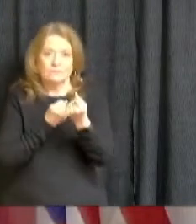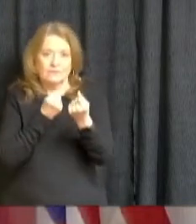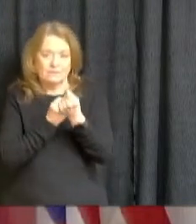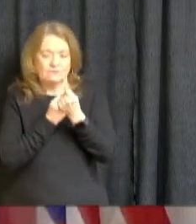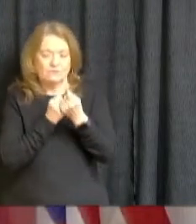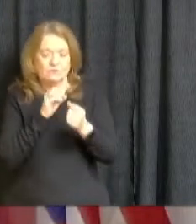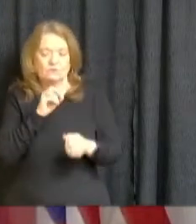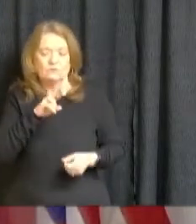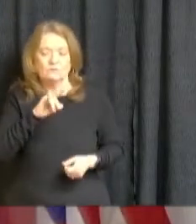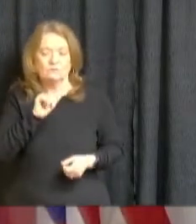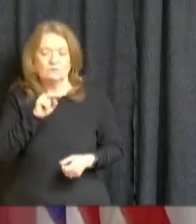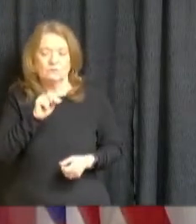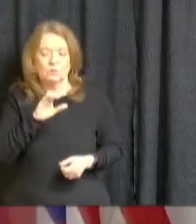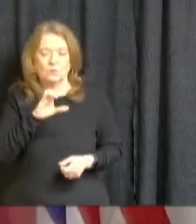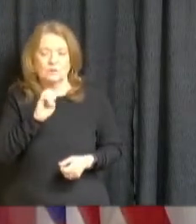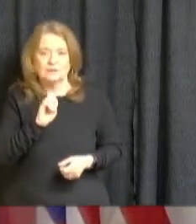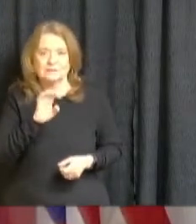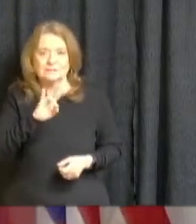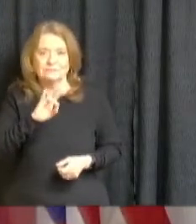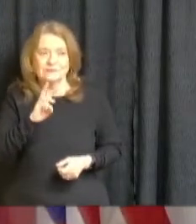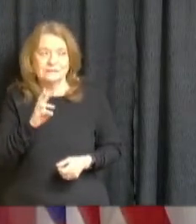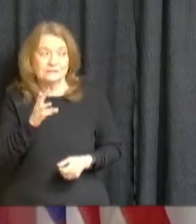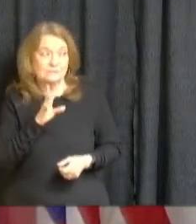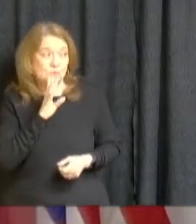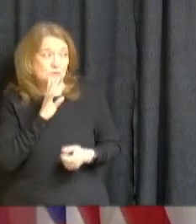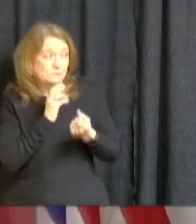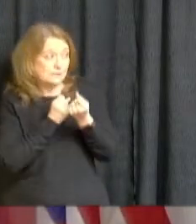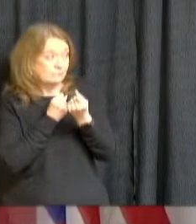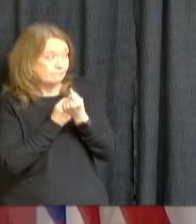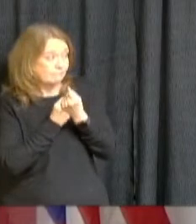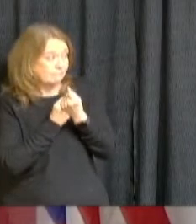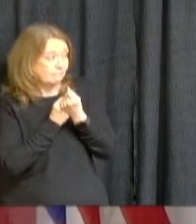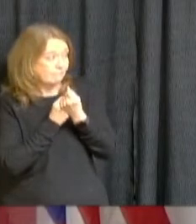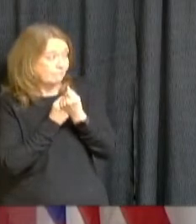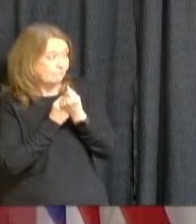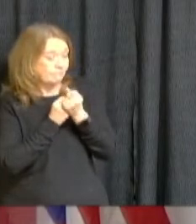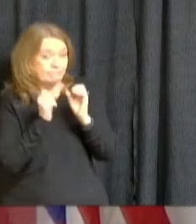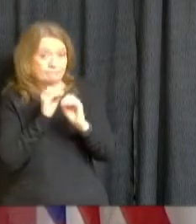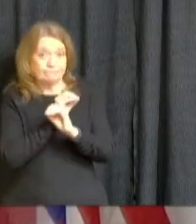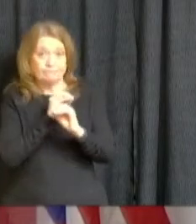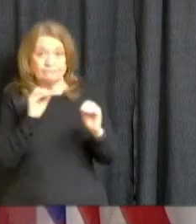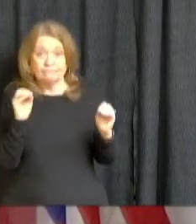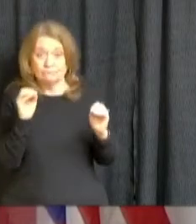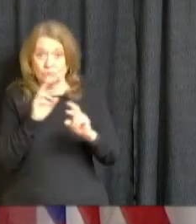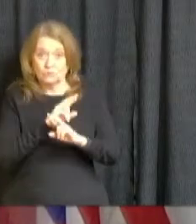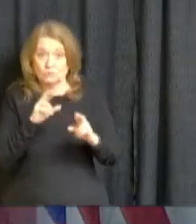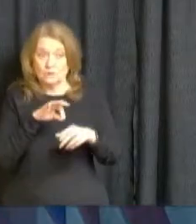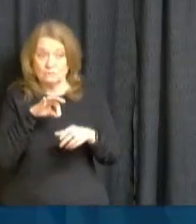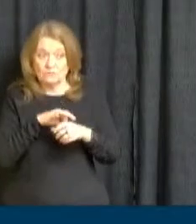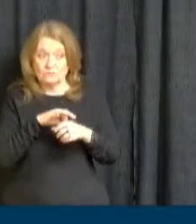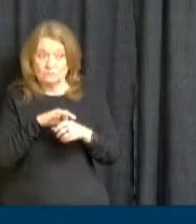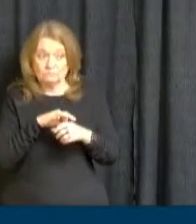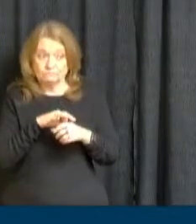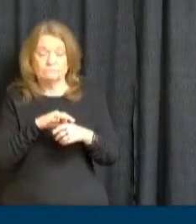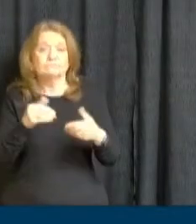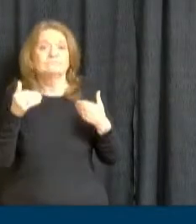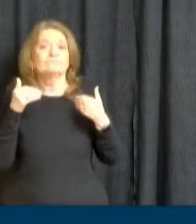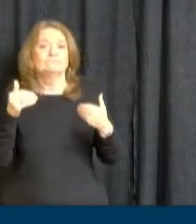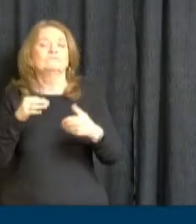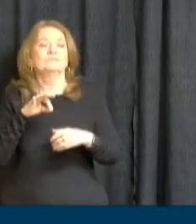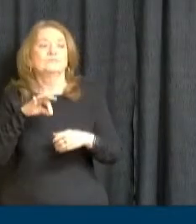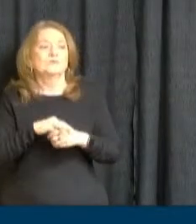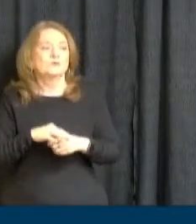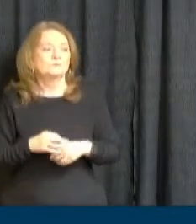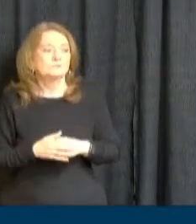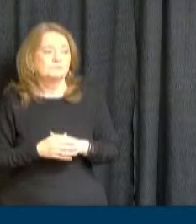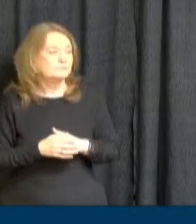of ordinance 76. Anyone wish to speak on ordinance 76? Seeing none, hearing none, are you ready to vote? All members, please cast your